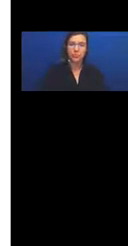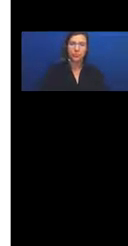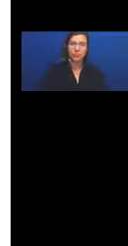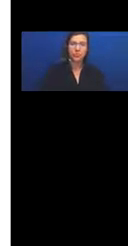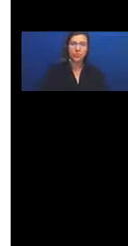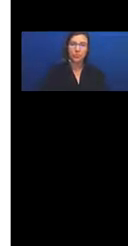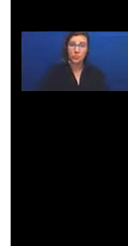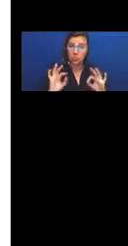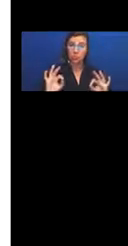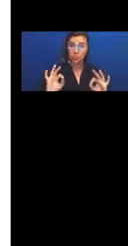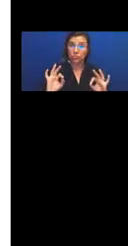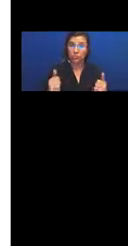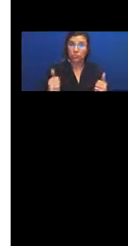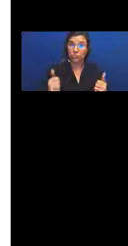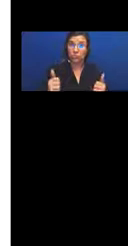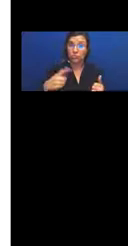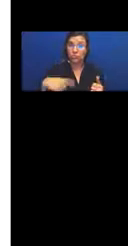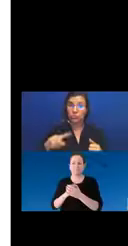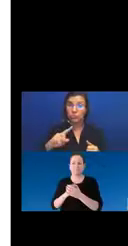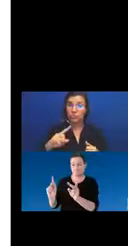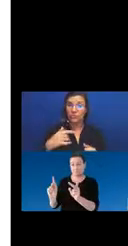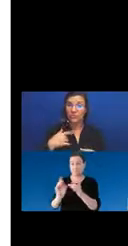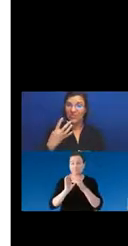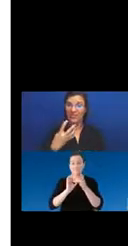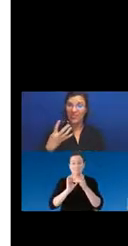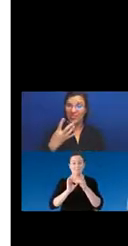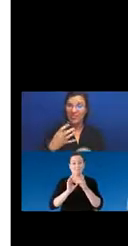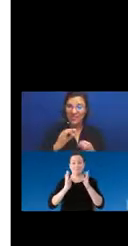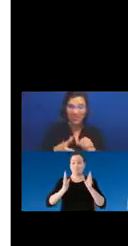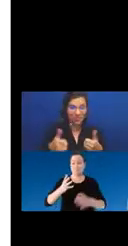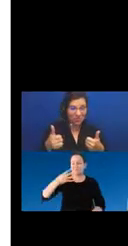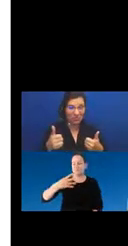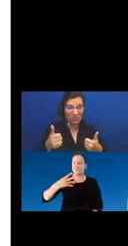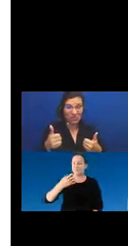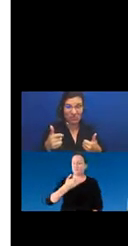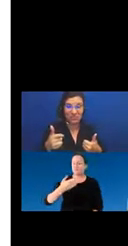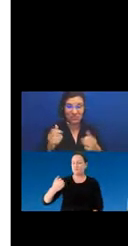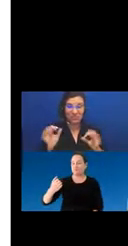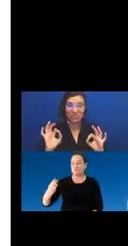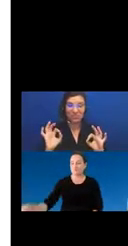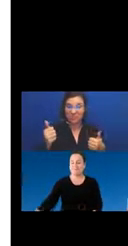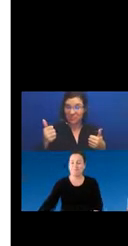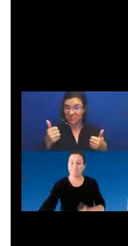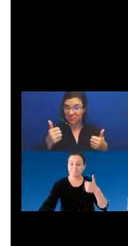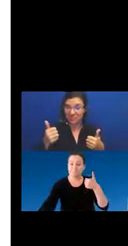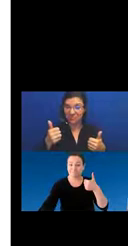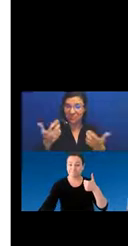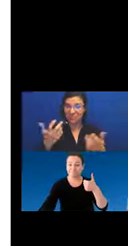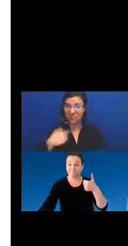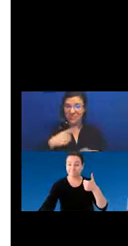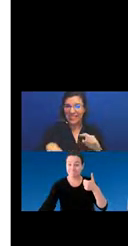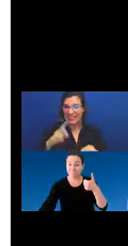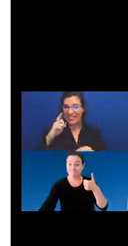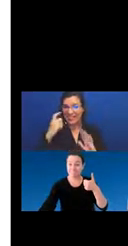Is everyone okay? Interpreters, we have four interpreters. Okay, thumbs up. I can't see all of